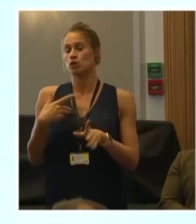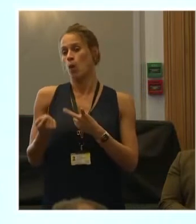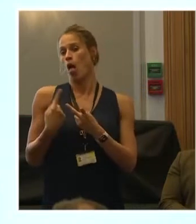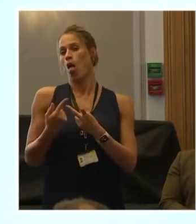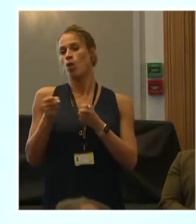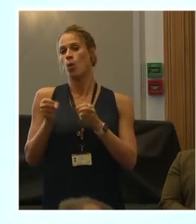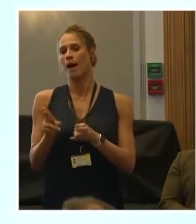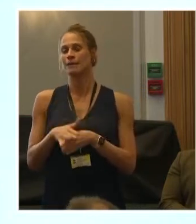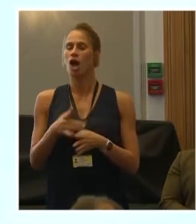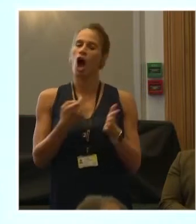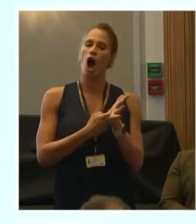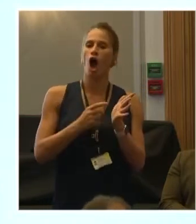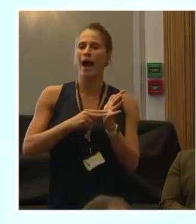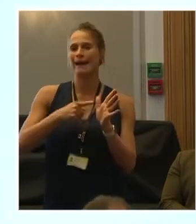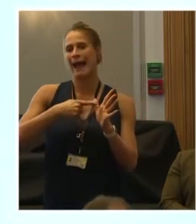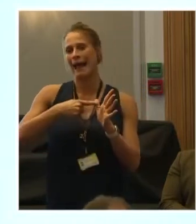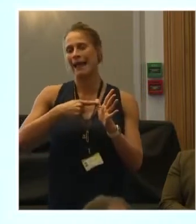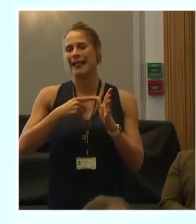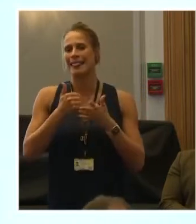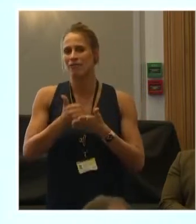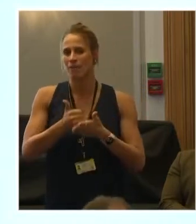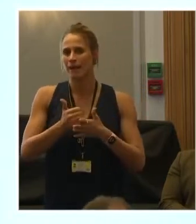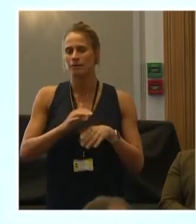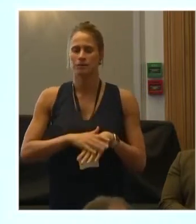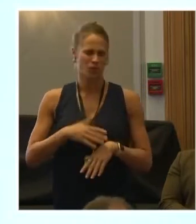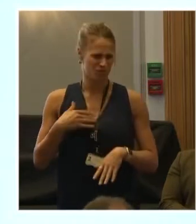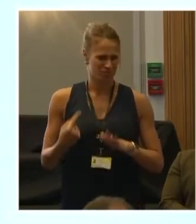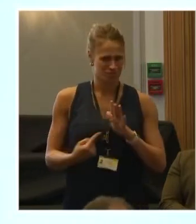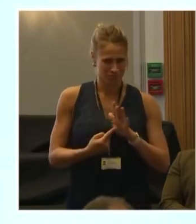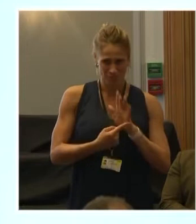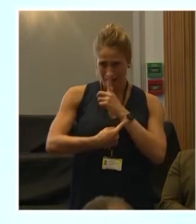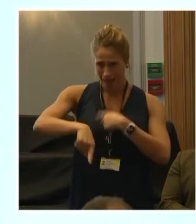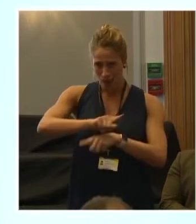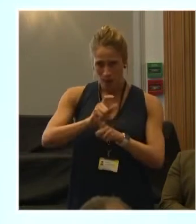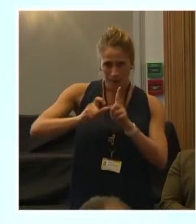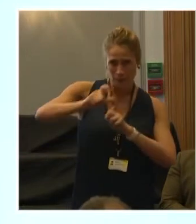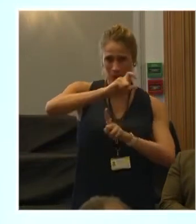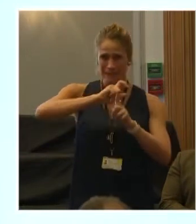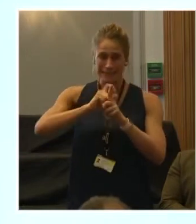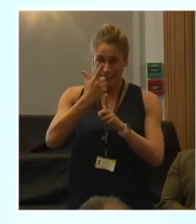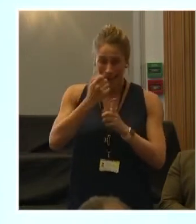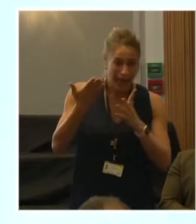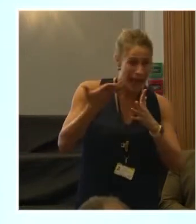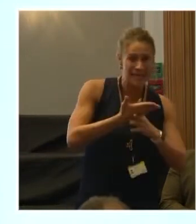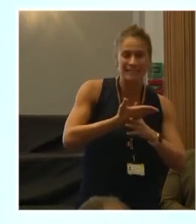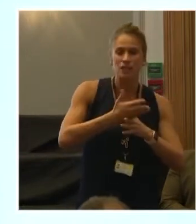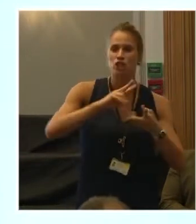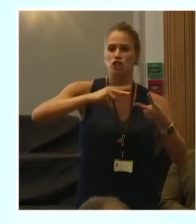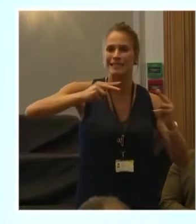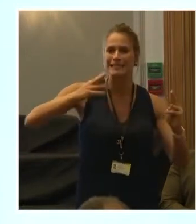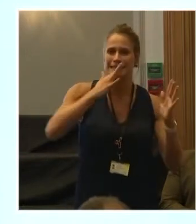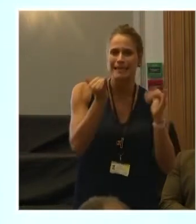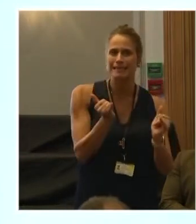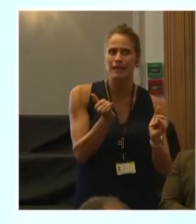and RNA therapies. It's so important that our community can access genetic testing so that they are poised to